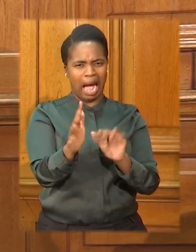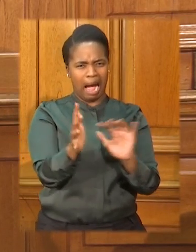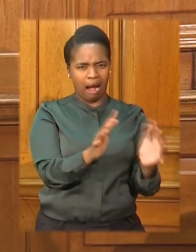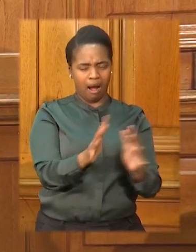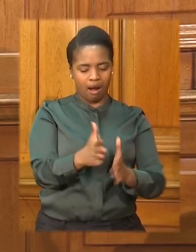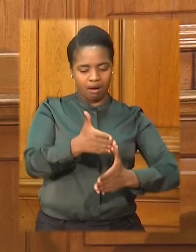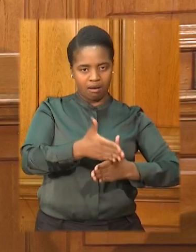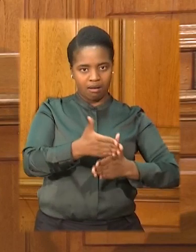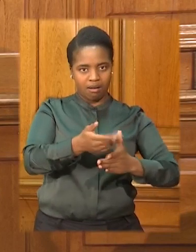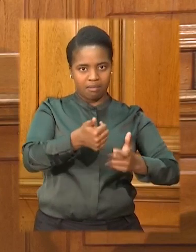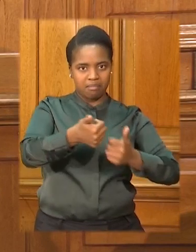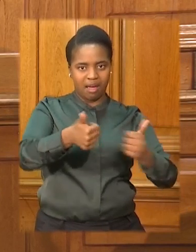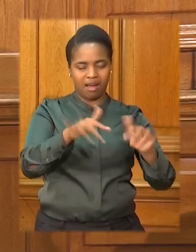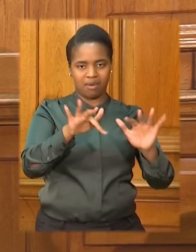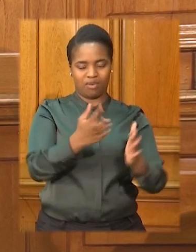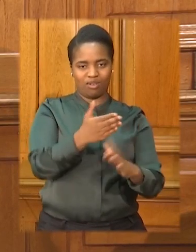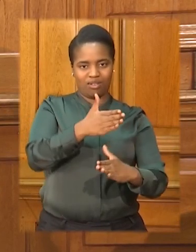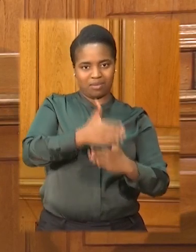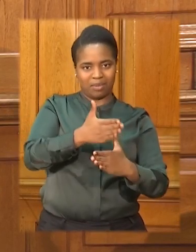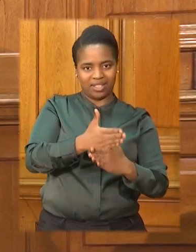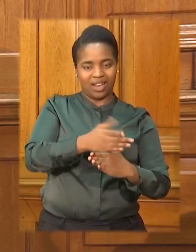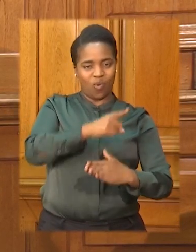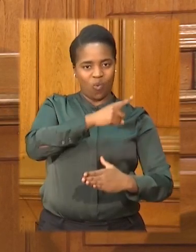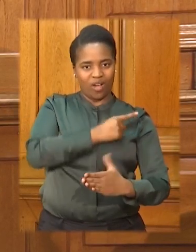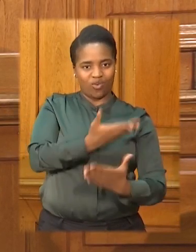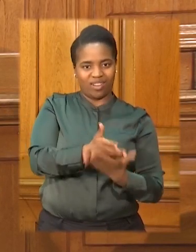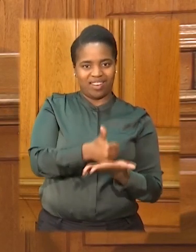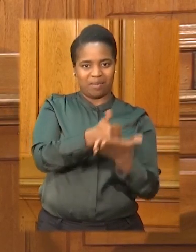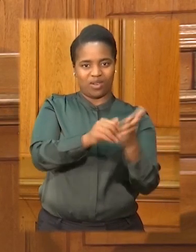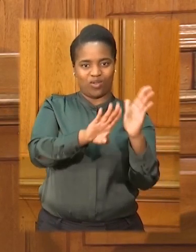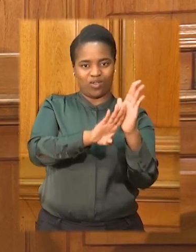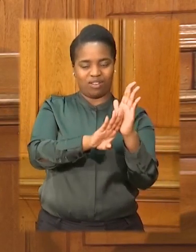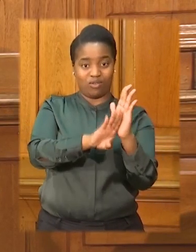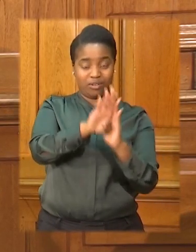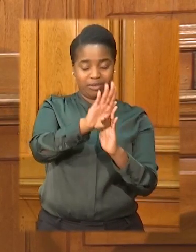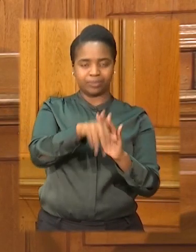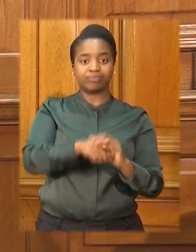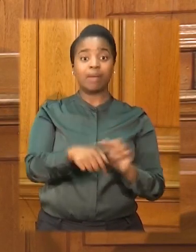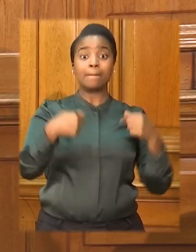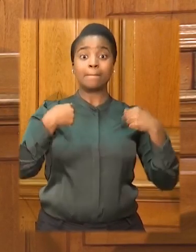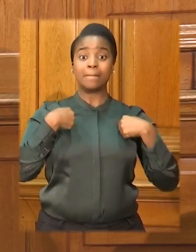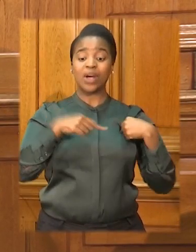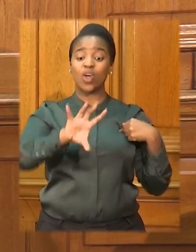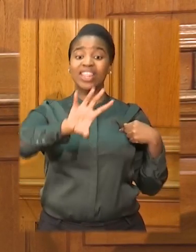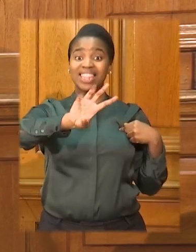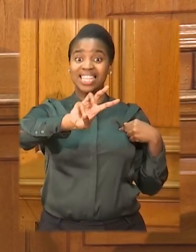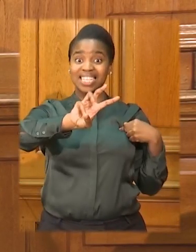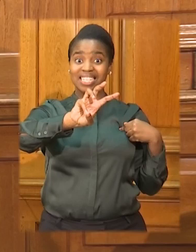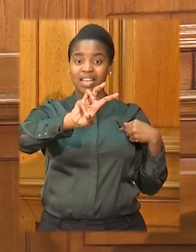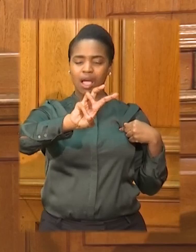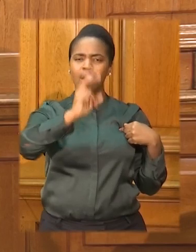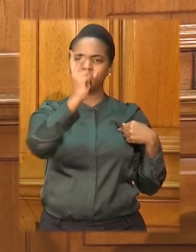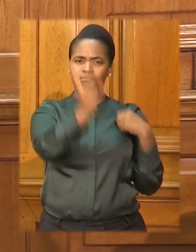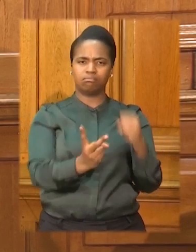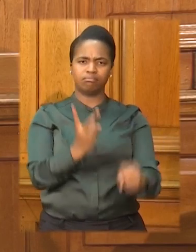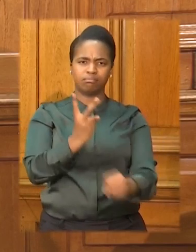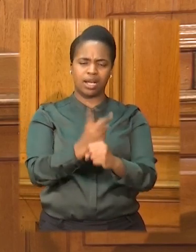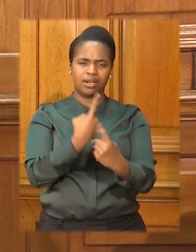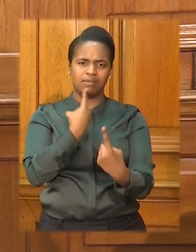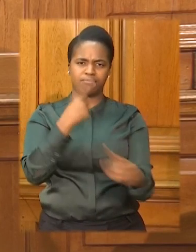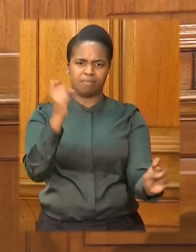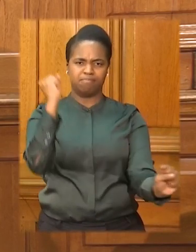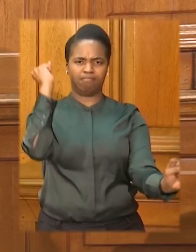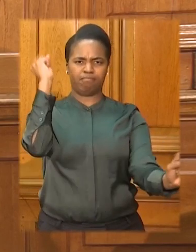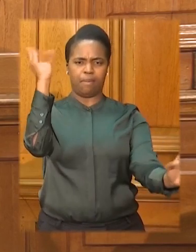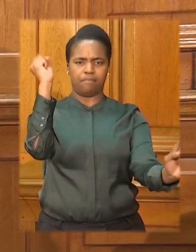to the situation as it develops. On Thursday, I will address the nation on the measures that will